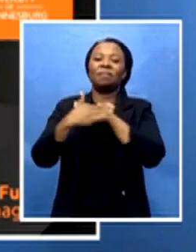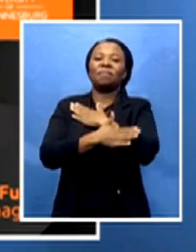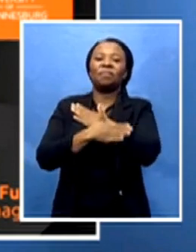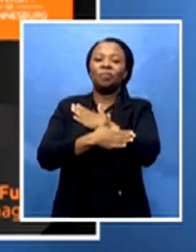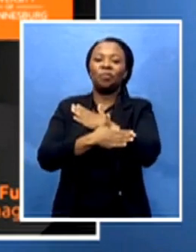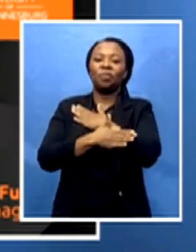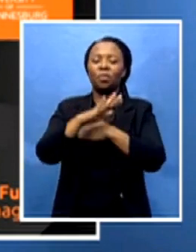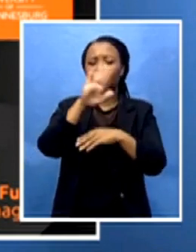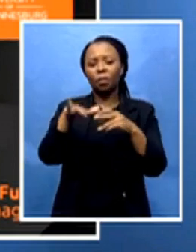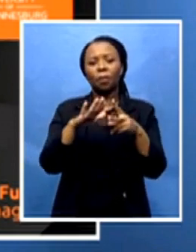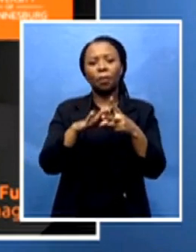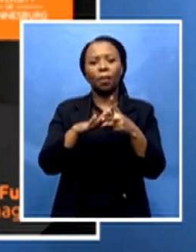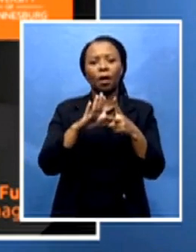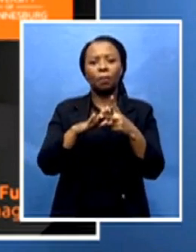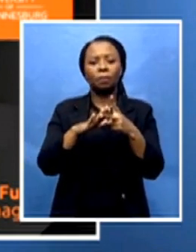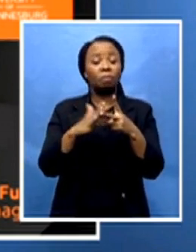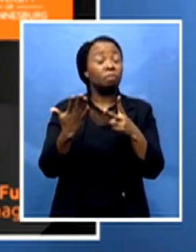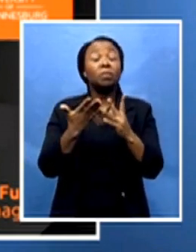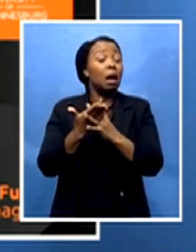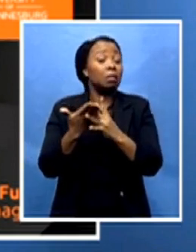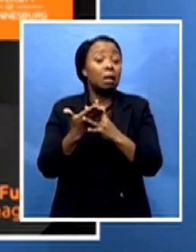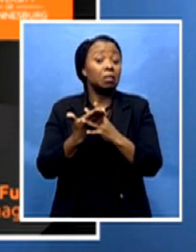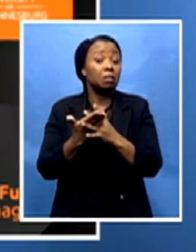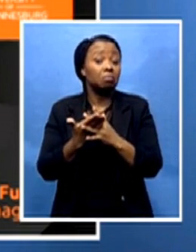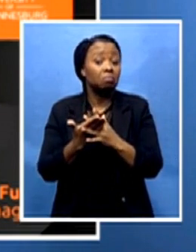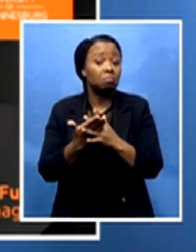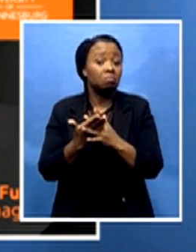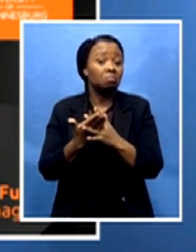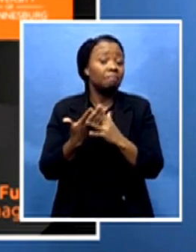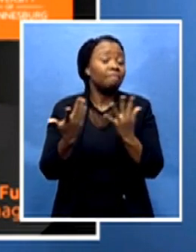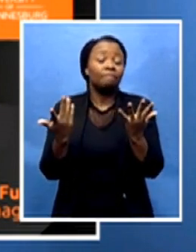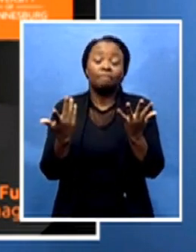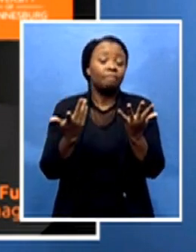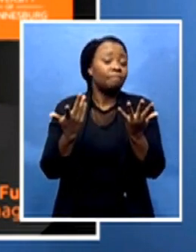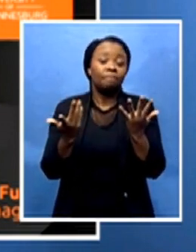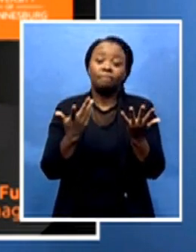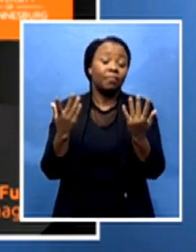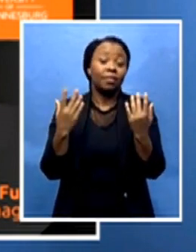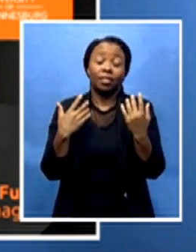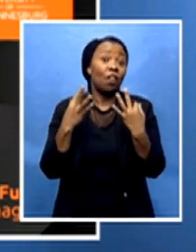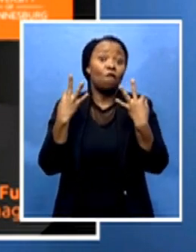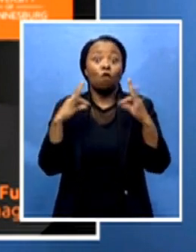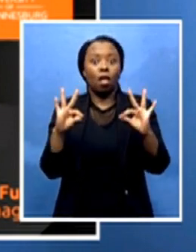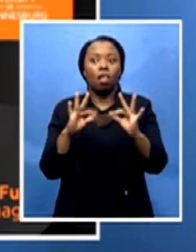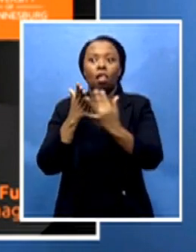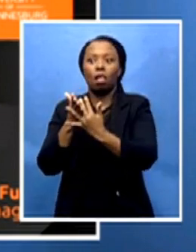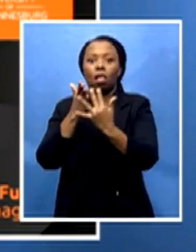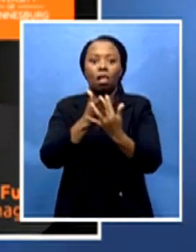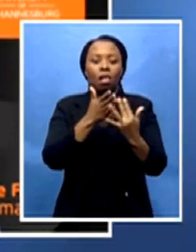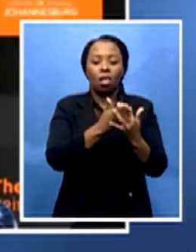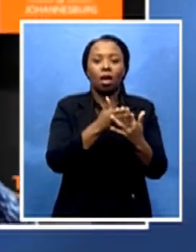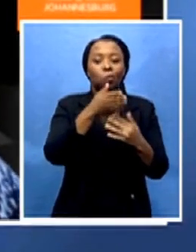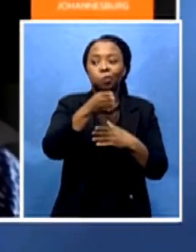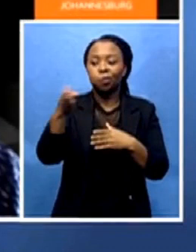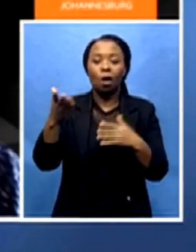access is not that freely available, particularly in rural areas. Yeah. Something